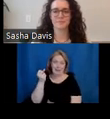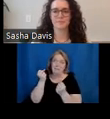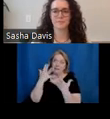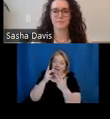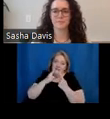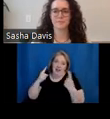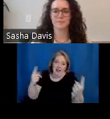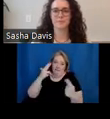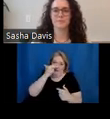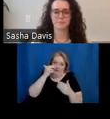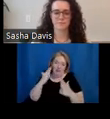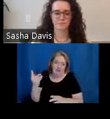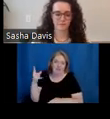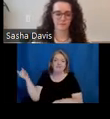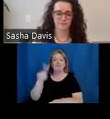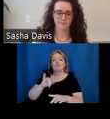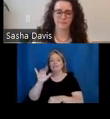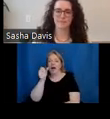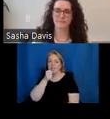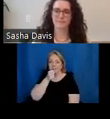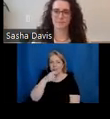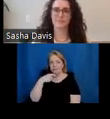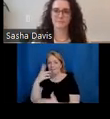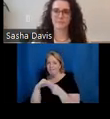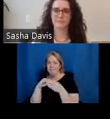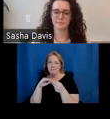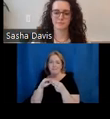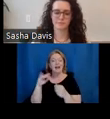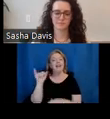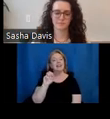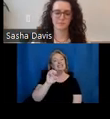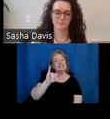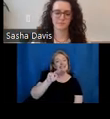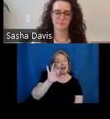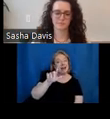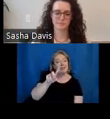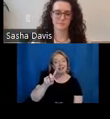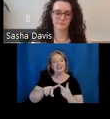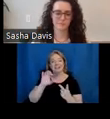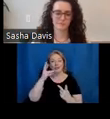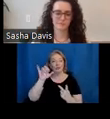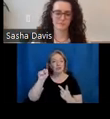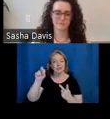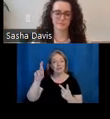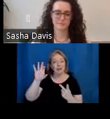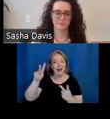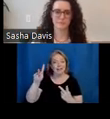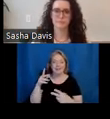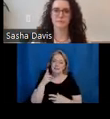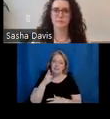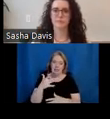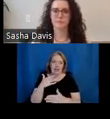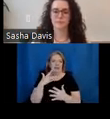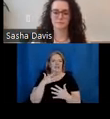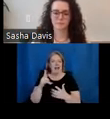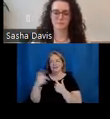their start by taking the mic here, like Chris Rock and Jerry Seinfeld. And it continues to be a place that showcases new